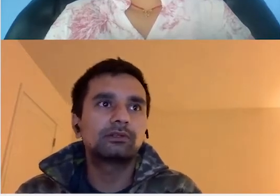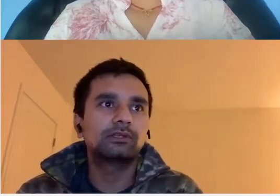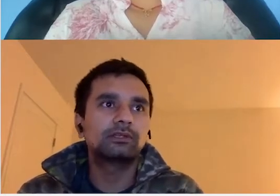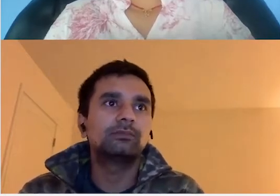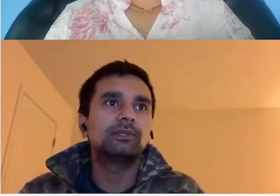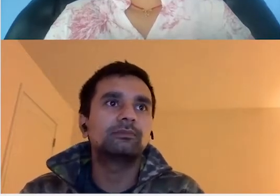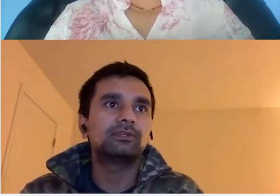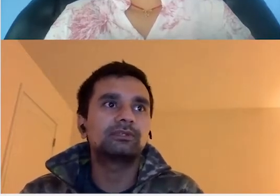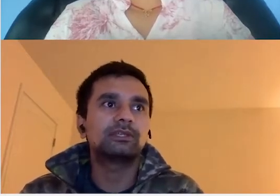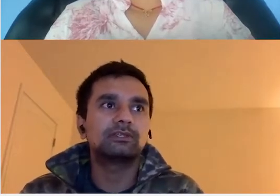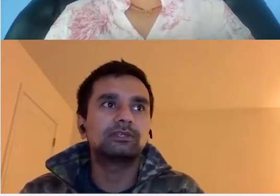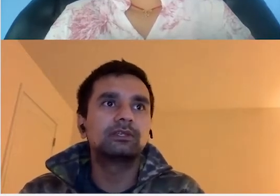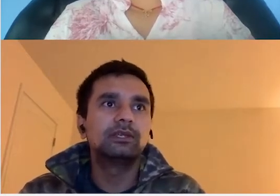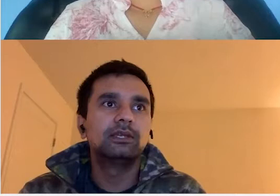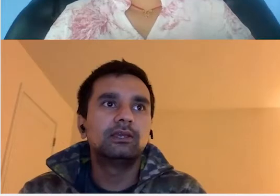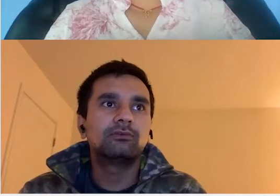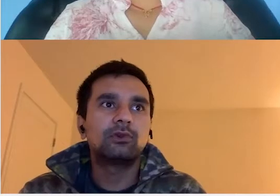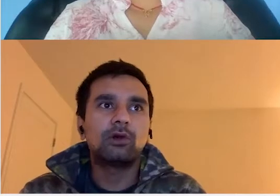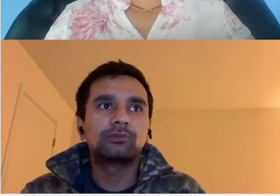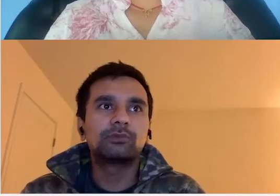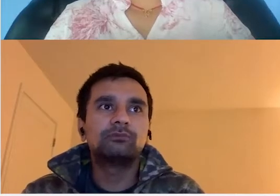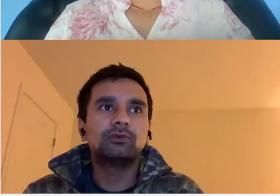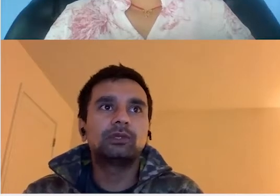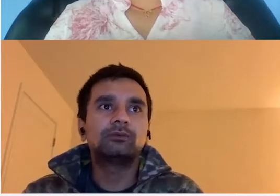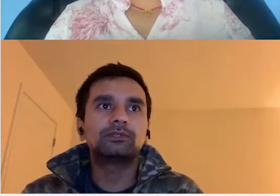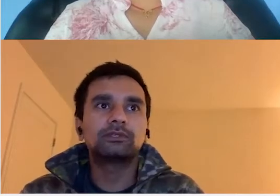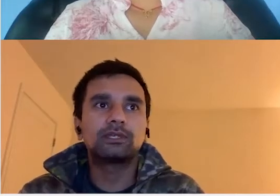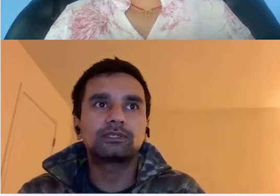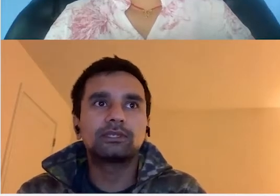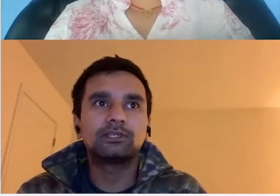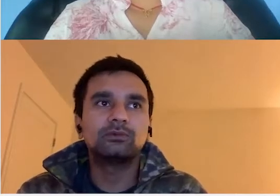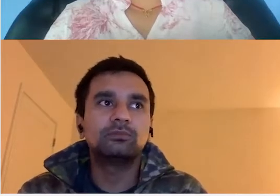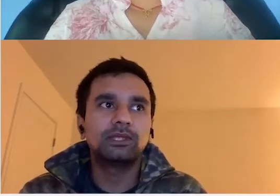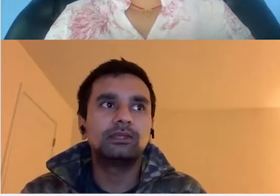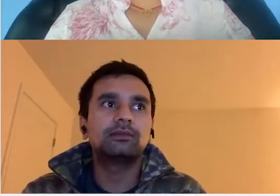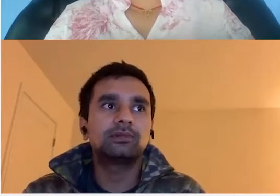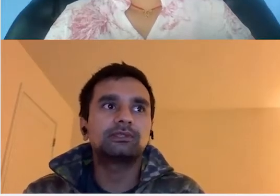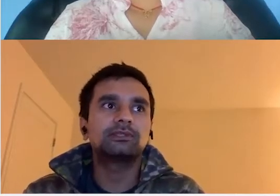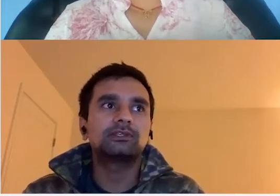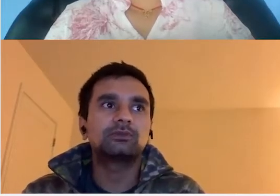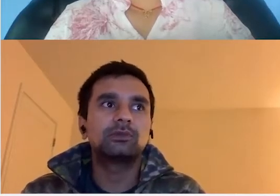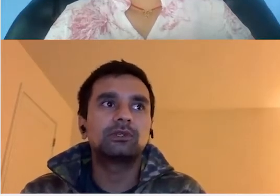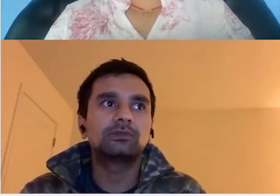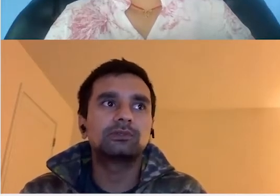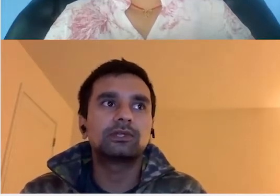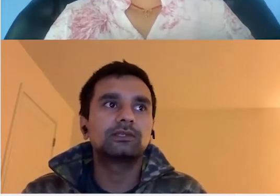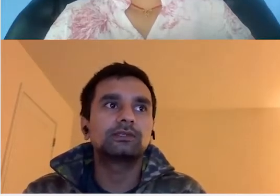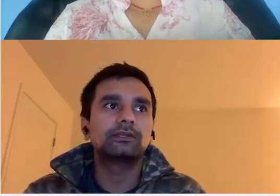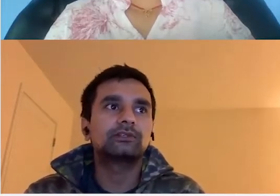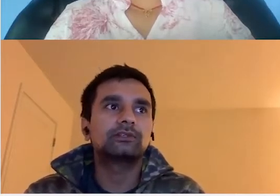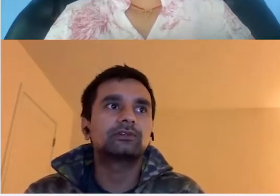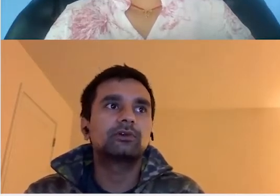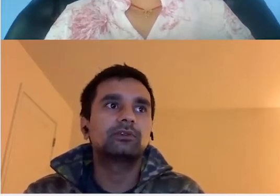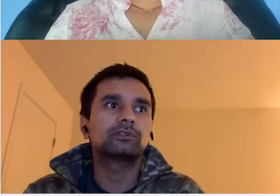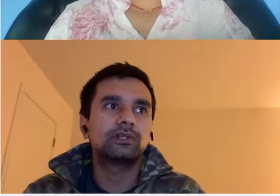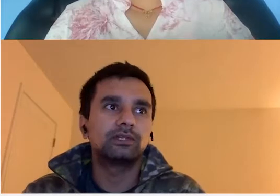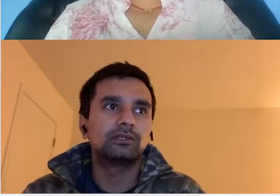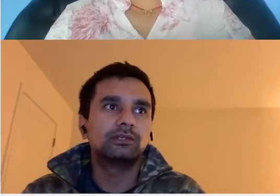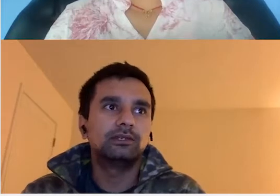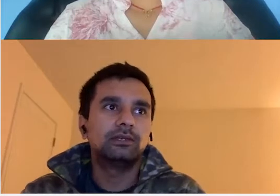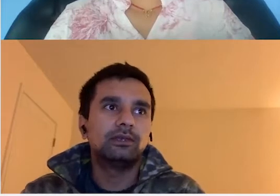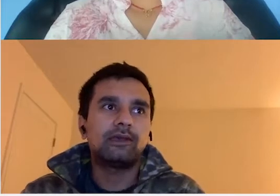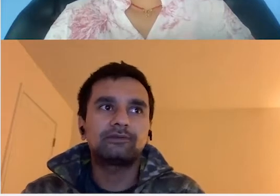minutes long. It will be a presentation. For optimum viewing, we suggest that you pin the presentation window so that it's large on your